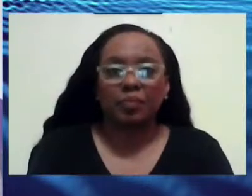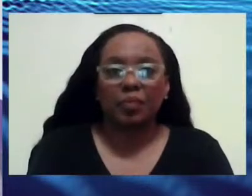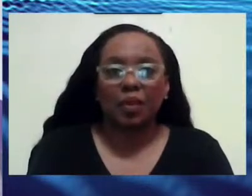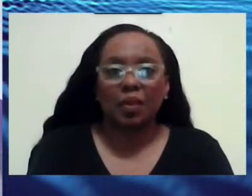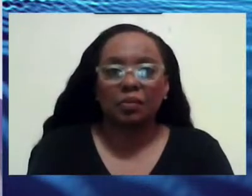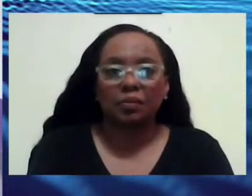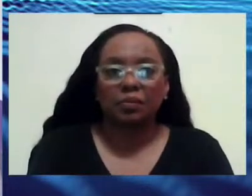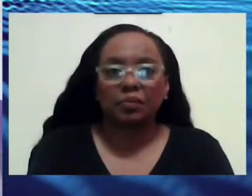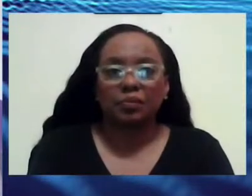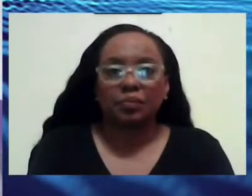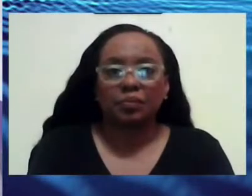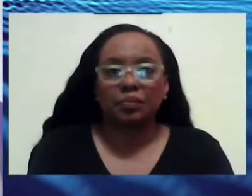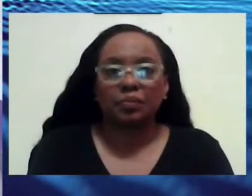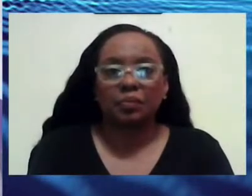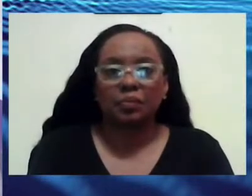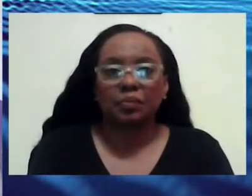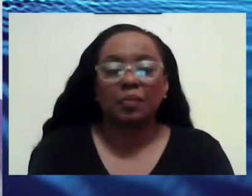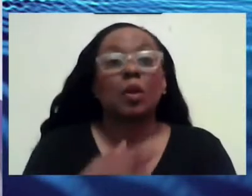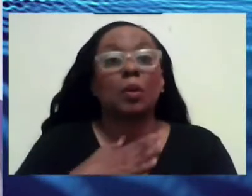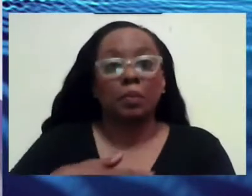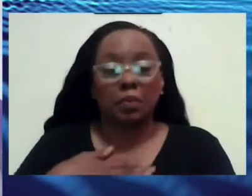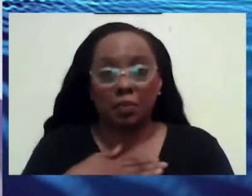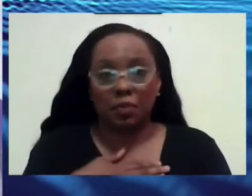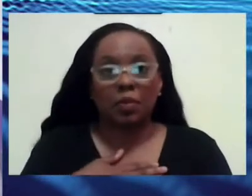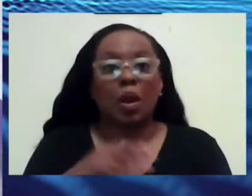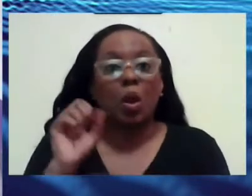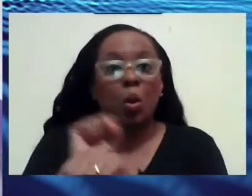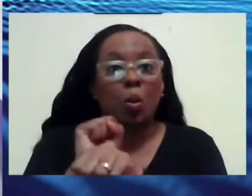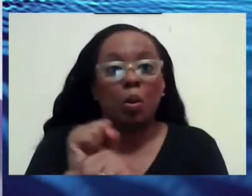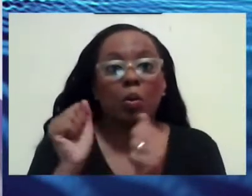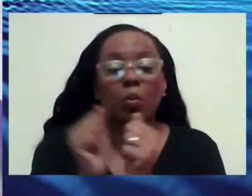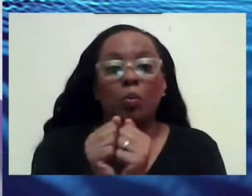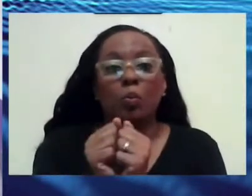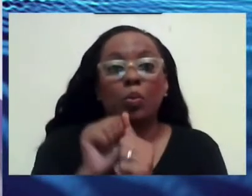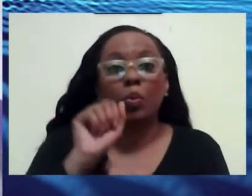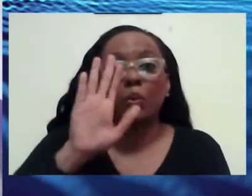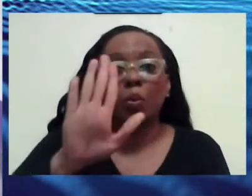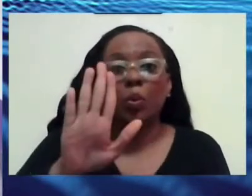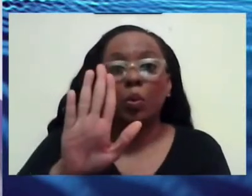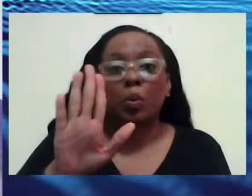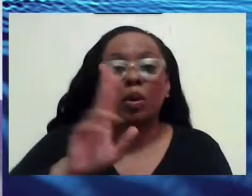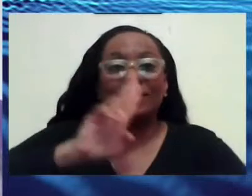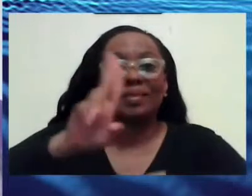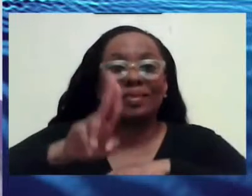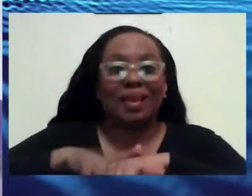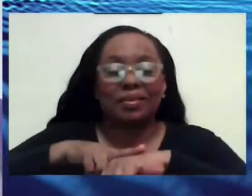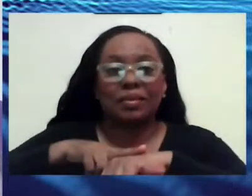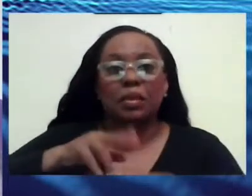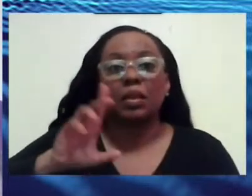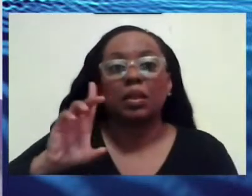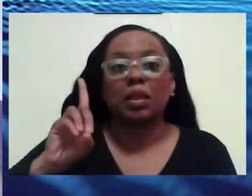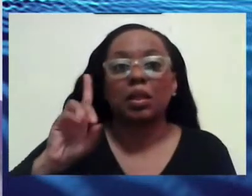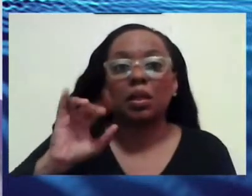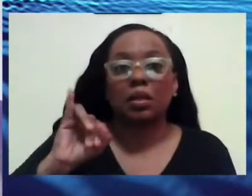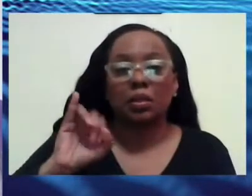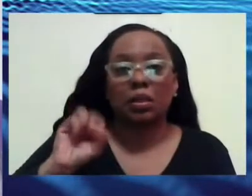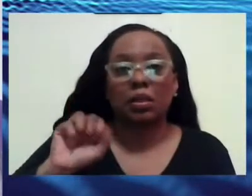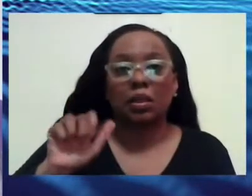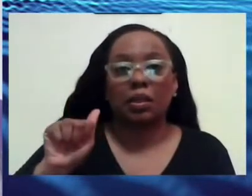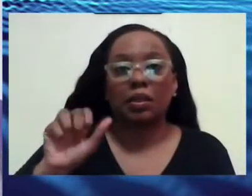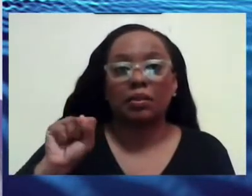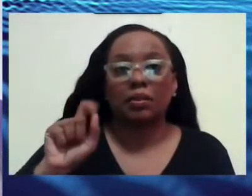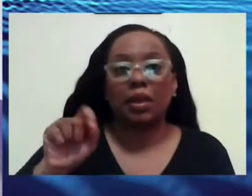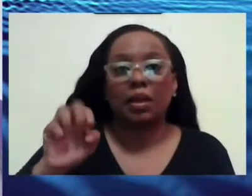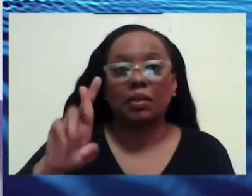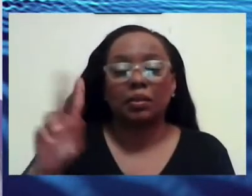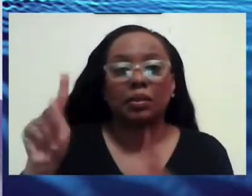to coordinate with your national disaster offices. And I'm speaking to the public across the Caribbean. It is very important that you